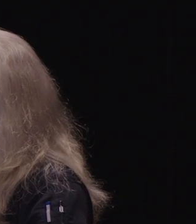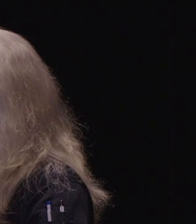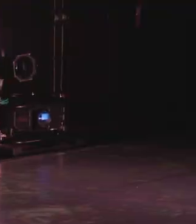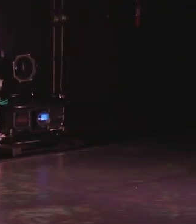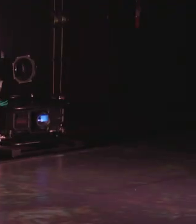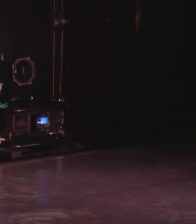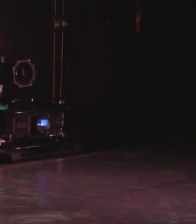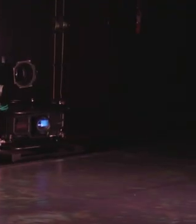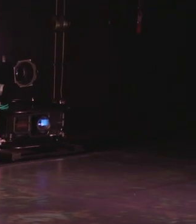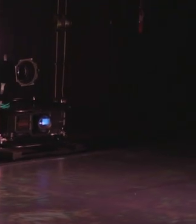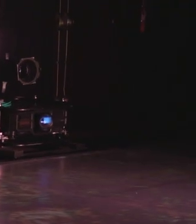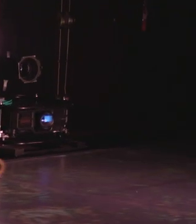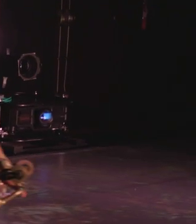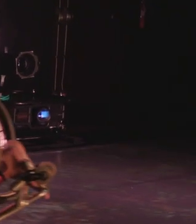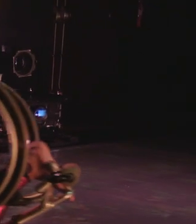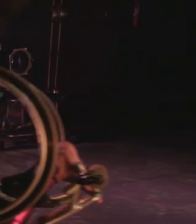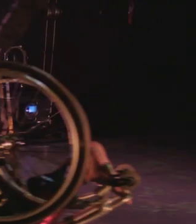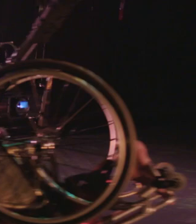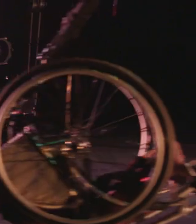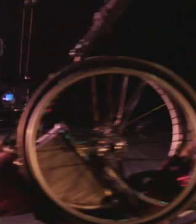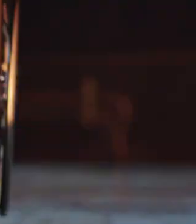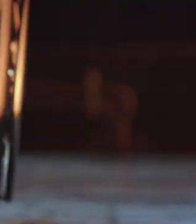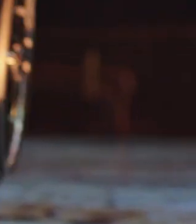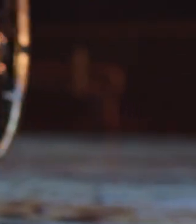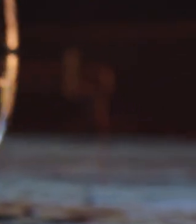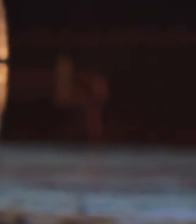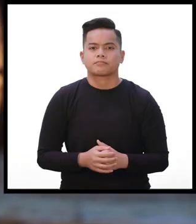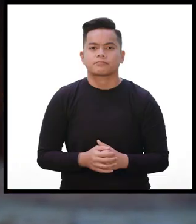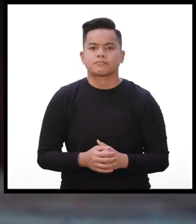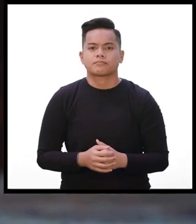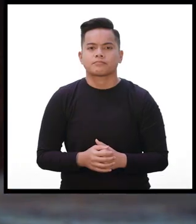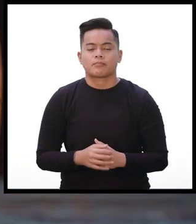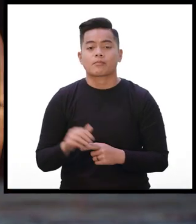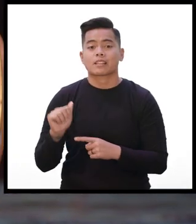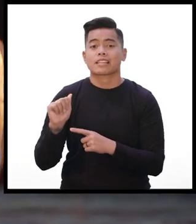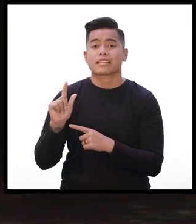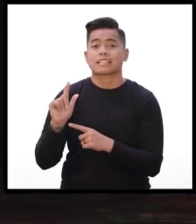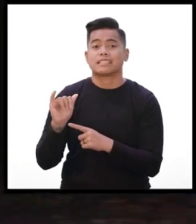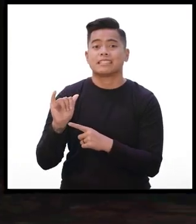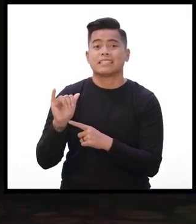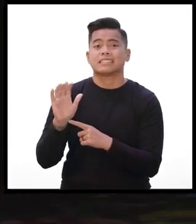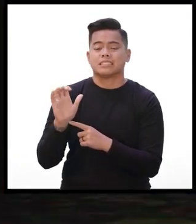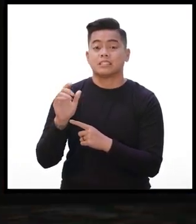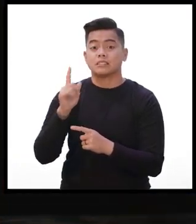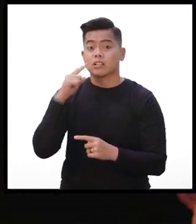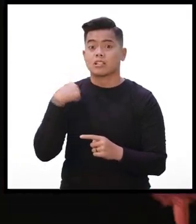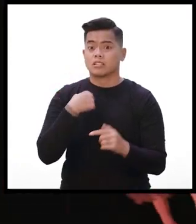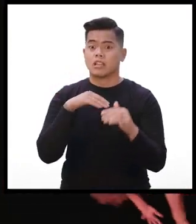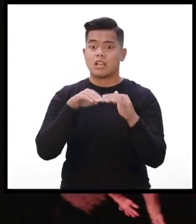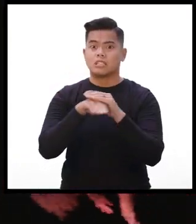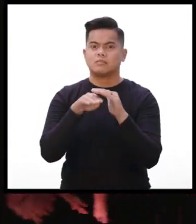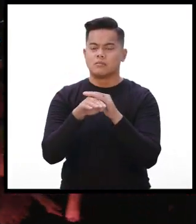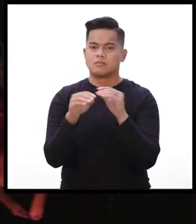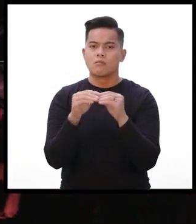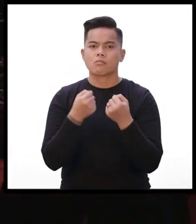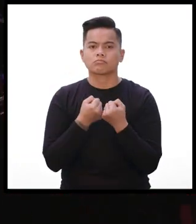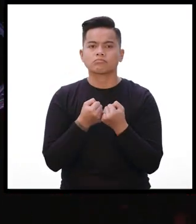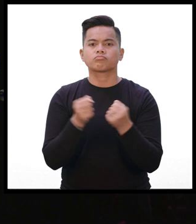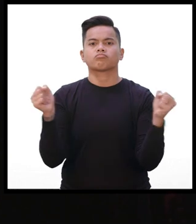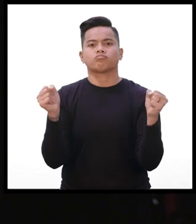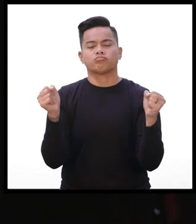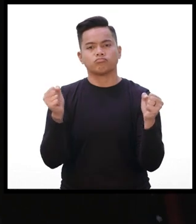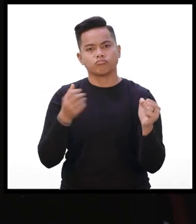arms outstretched, Alice skims the floor, then flies. For us, access, it is a